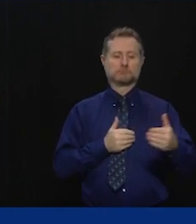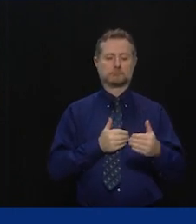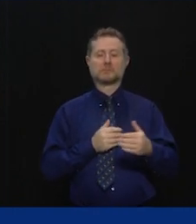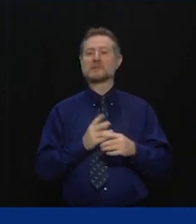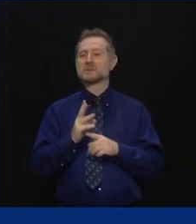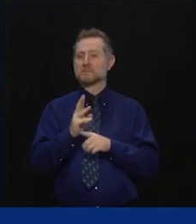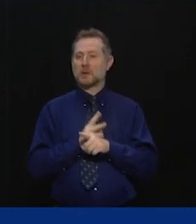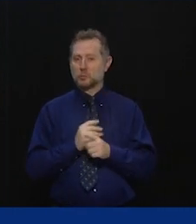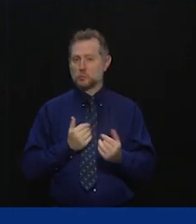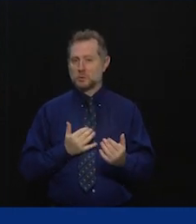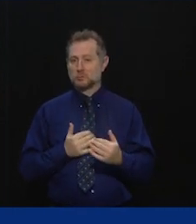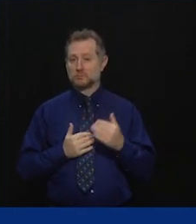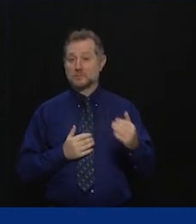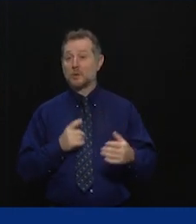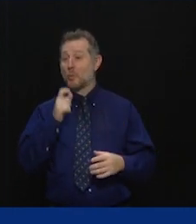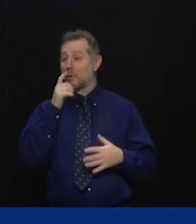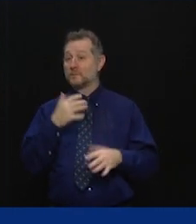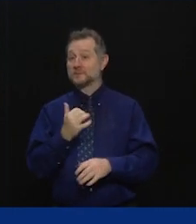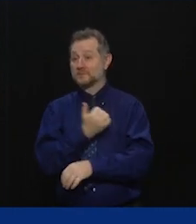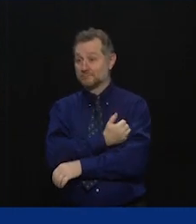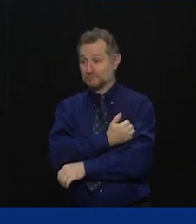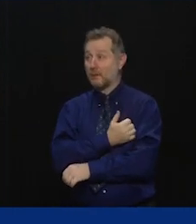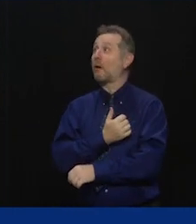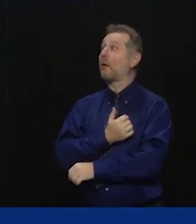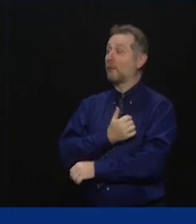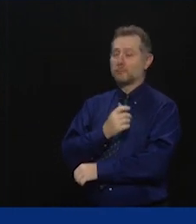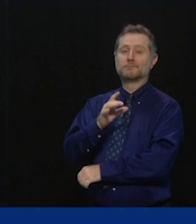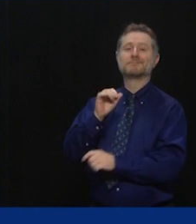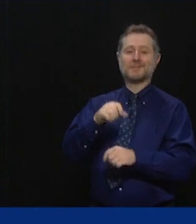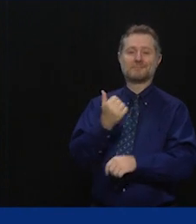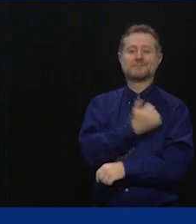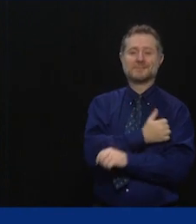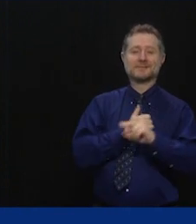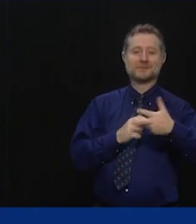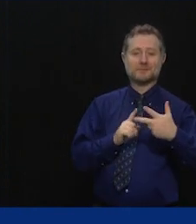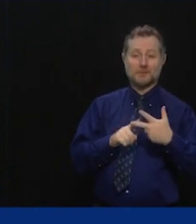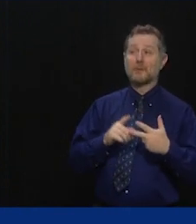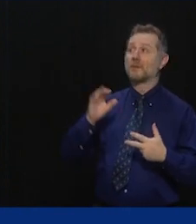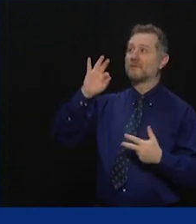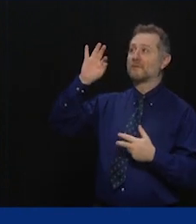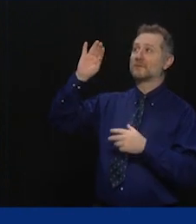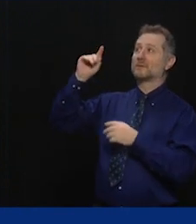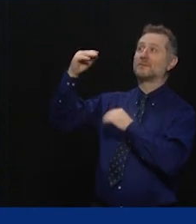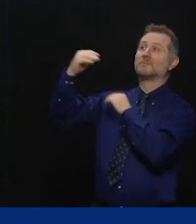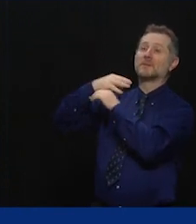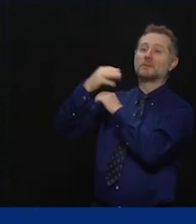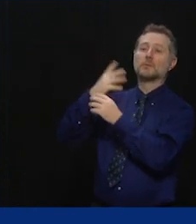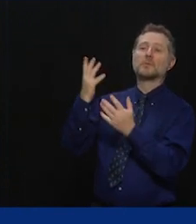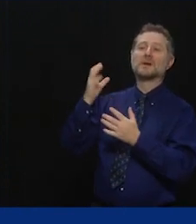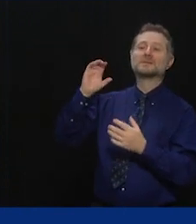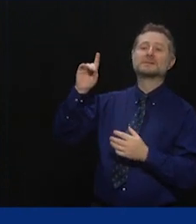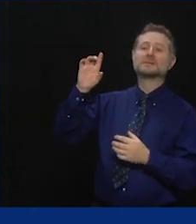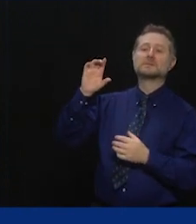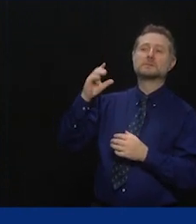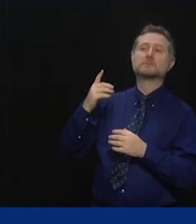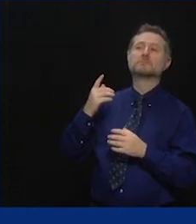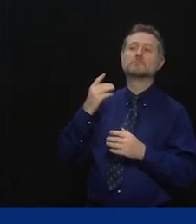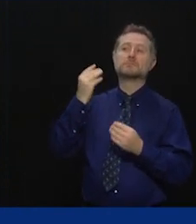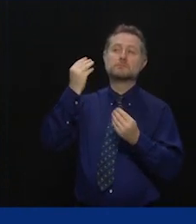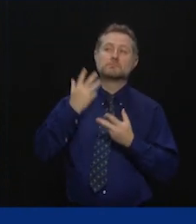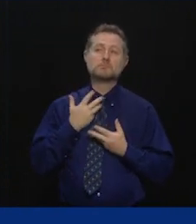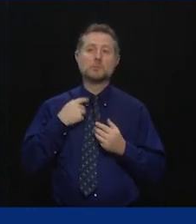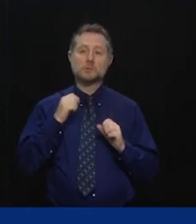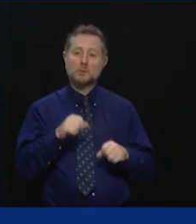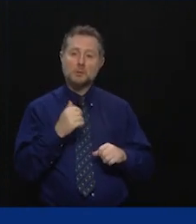as soon as the CDC's done. We'll flip it over to our advisory committee on immunization practices. They met yesterday. They're meeting